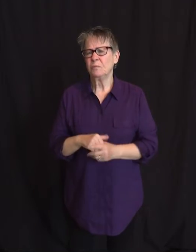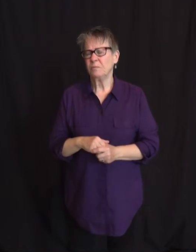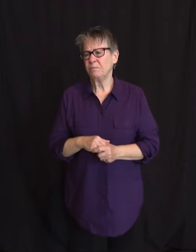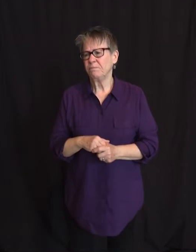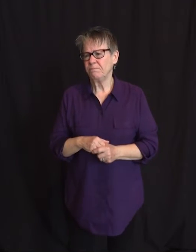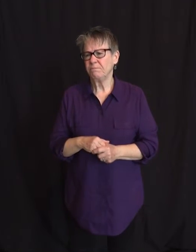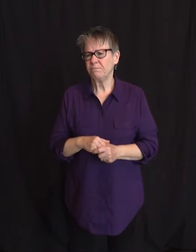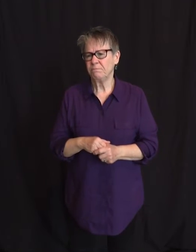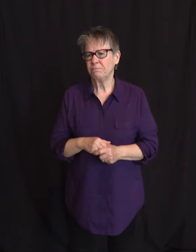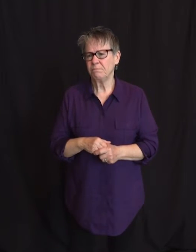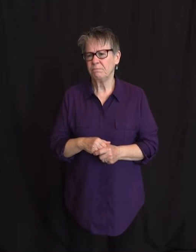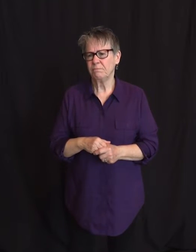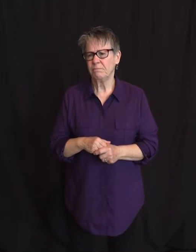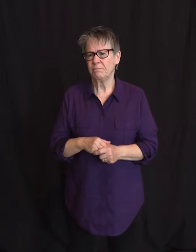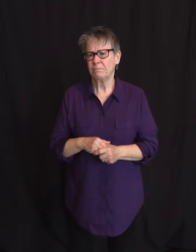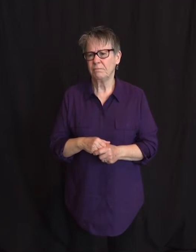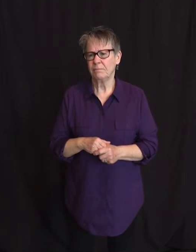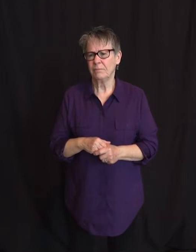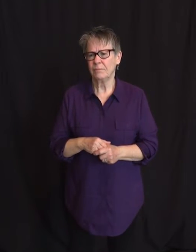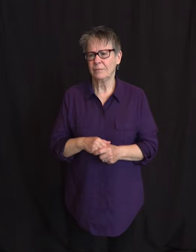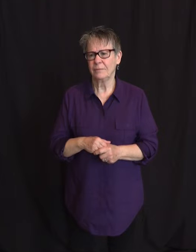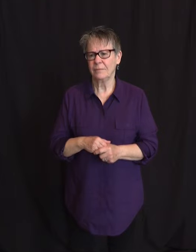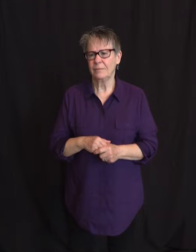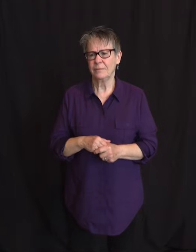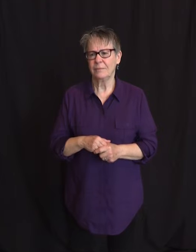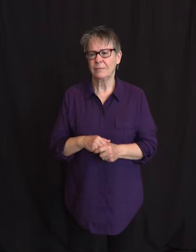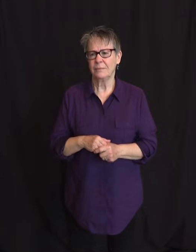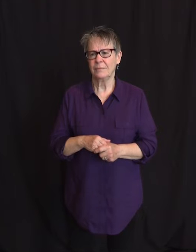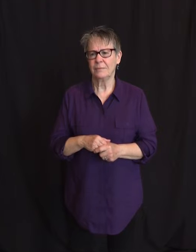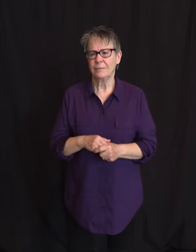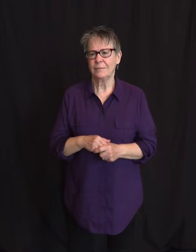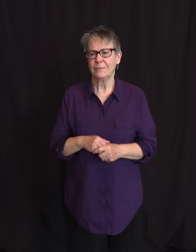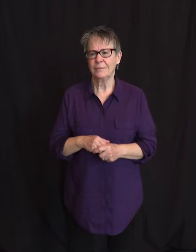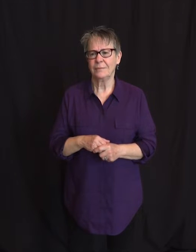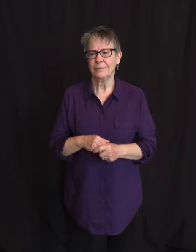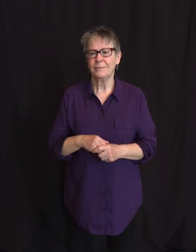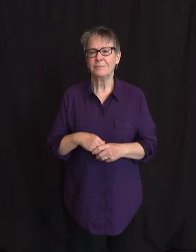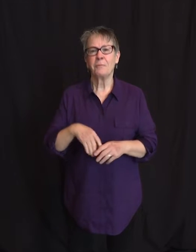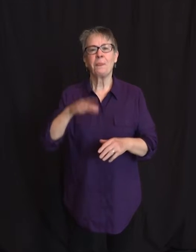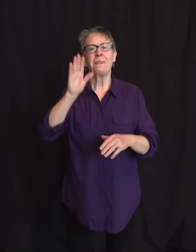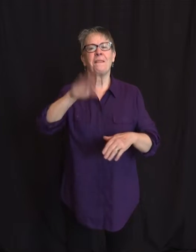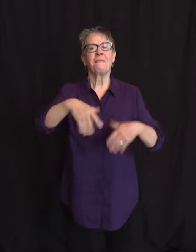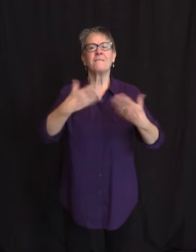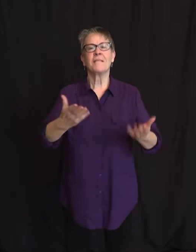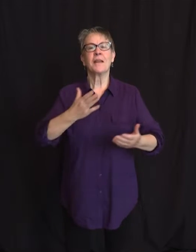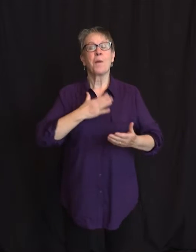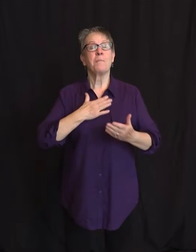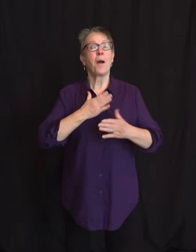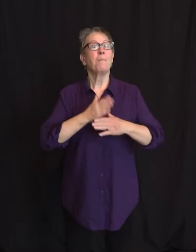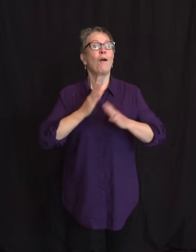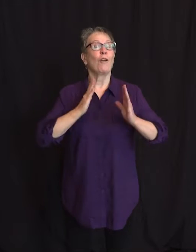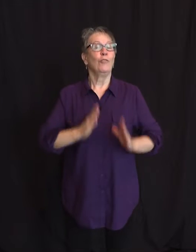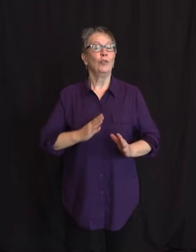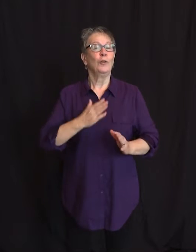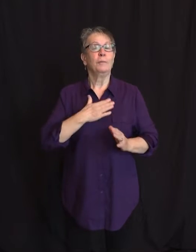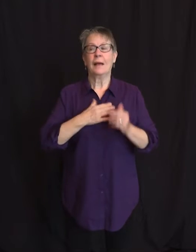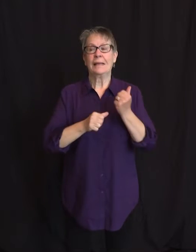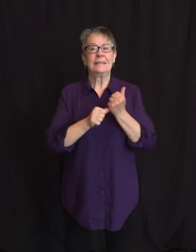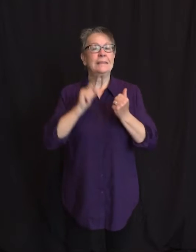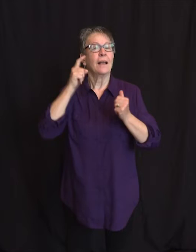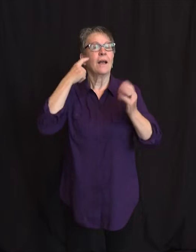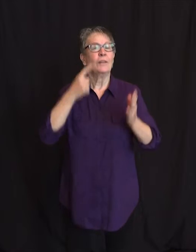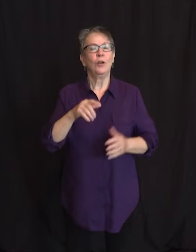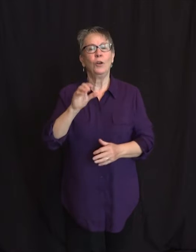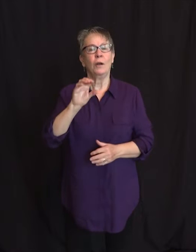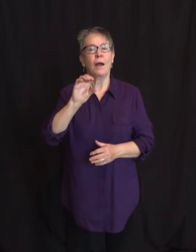in government back with us today. She has been extraordinary, as always, particularly in this crisis,